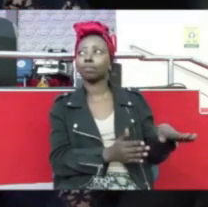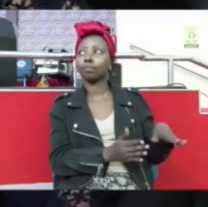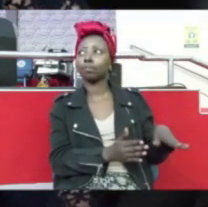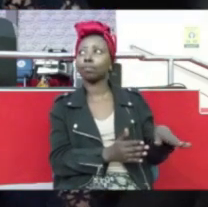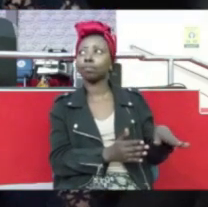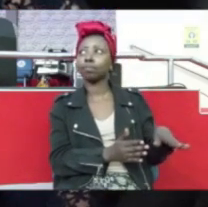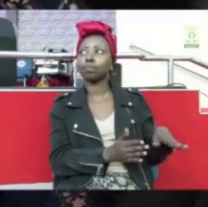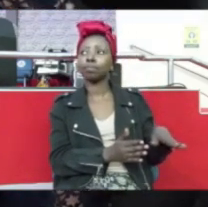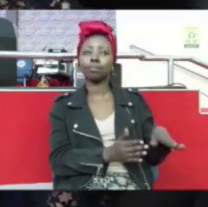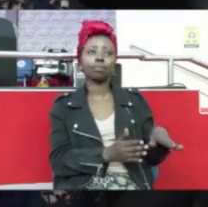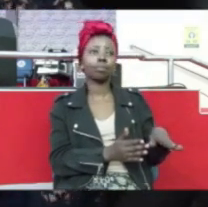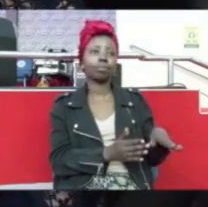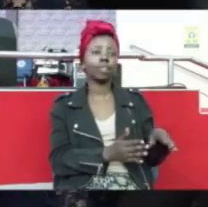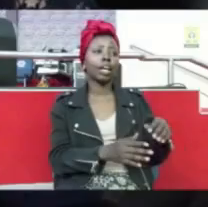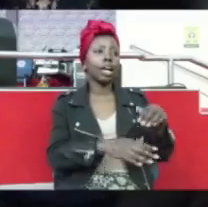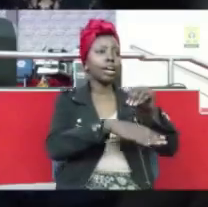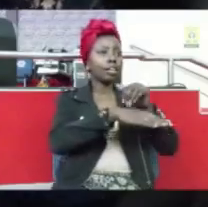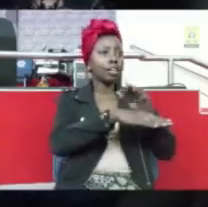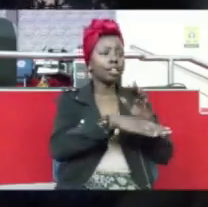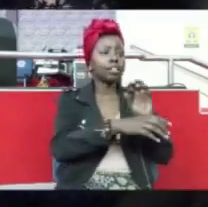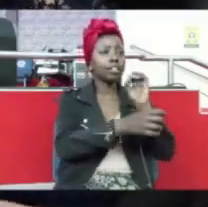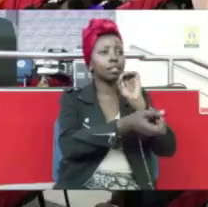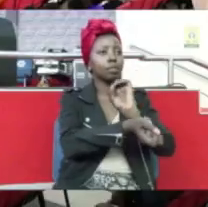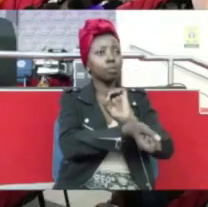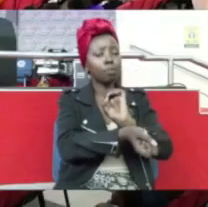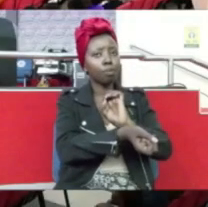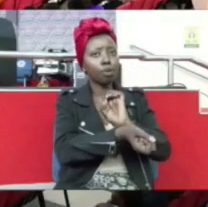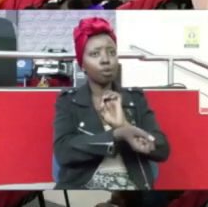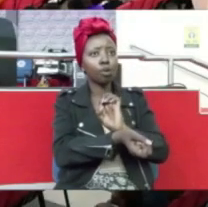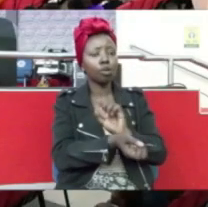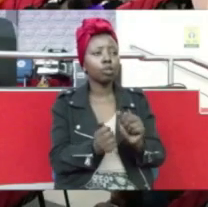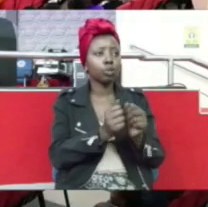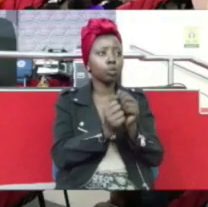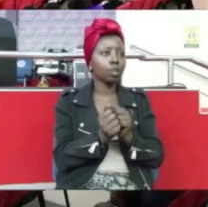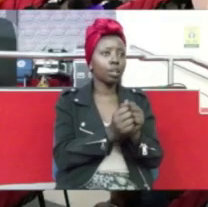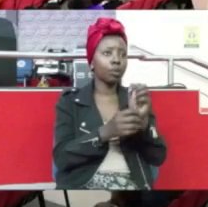they sent Paul and Barnabas with that offering.